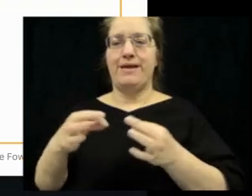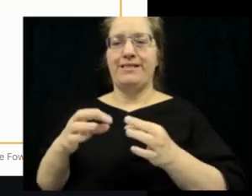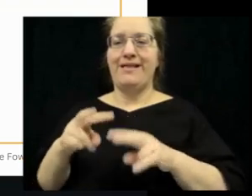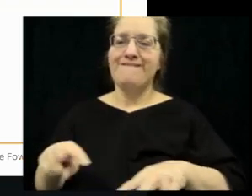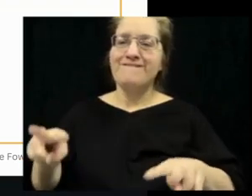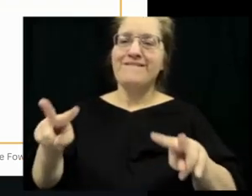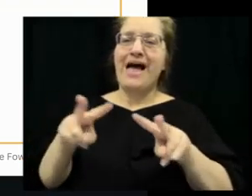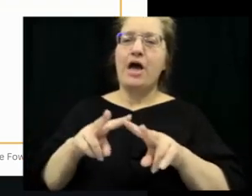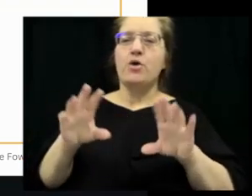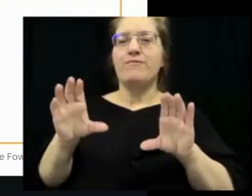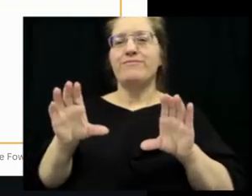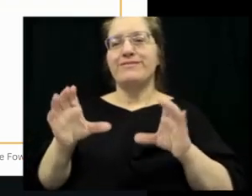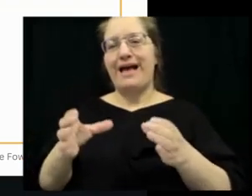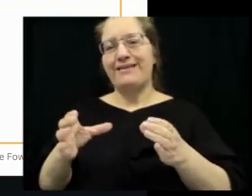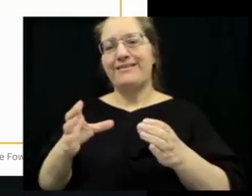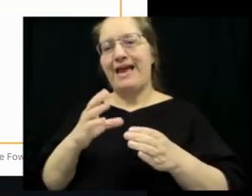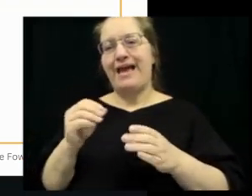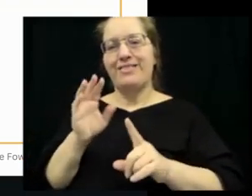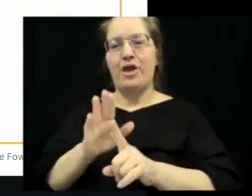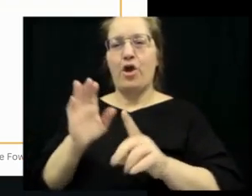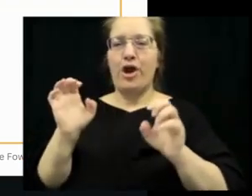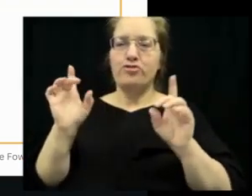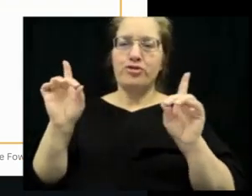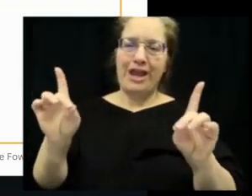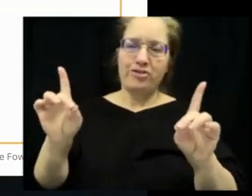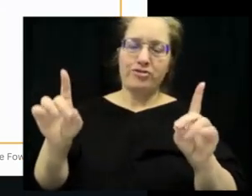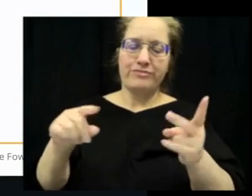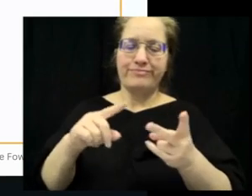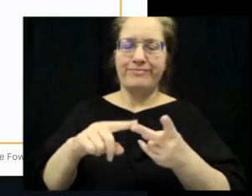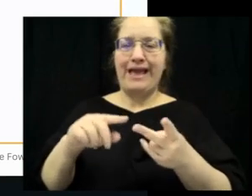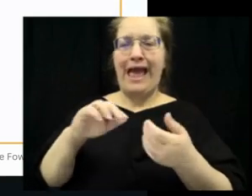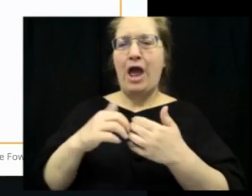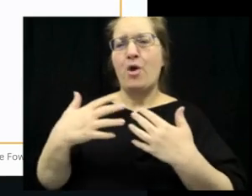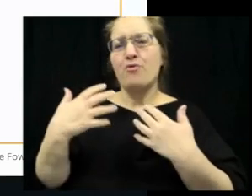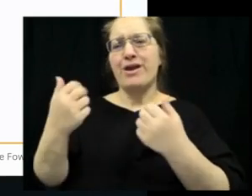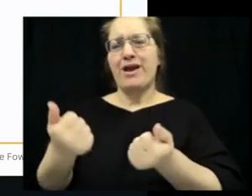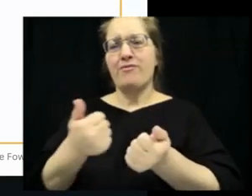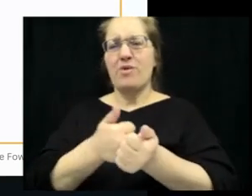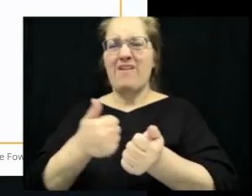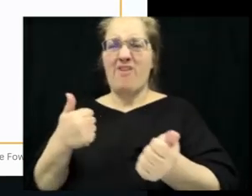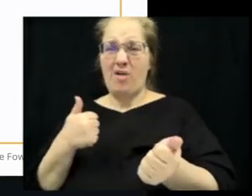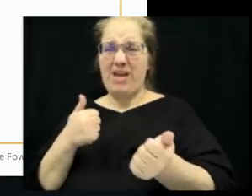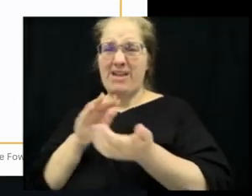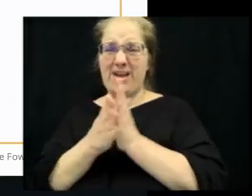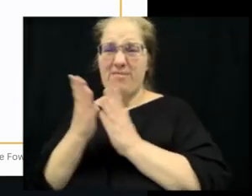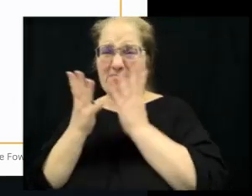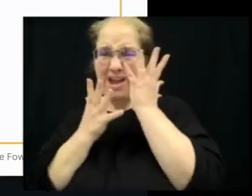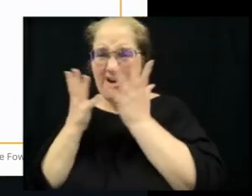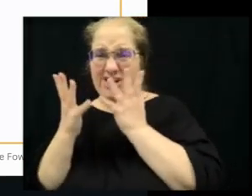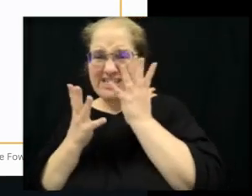and education to children? How do we recover when we fall behind and are embarrassed?